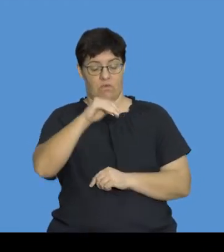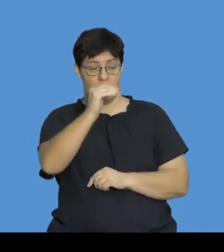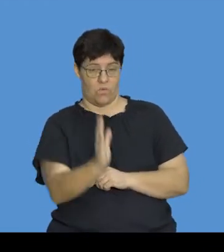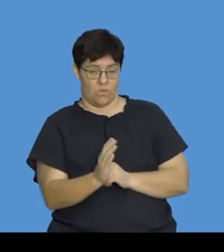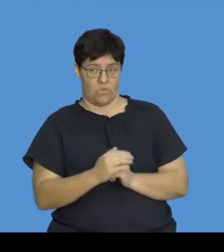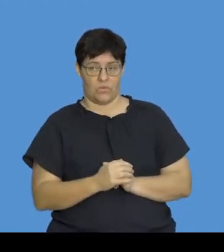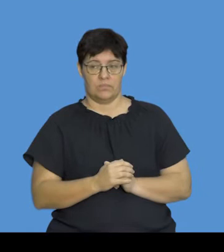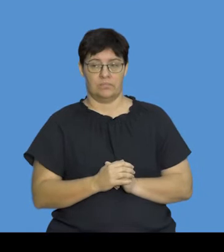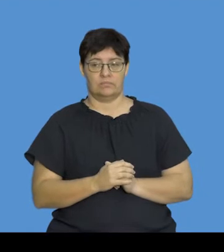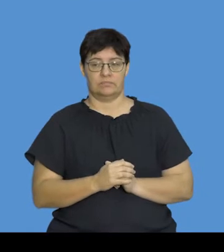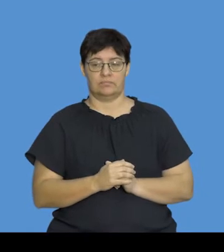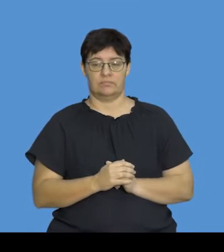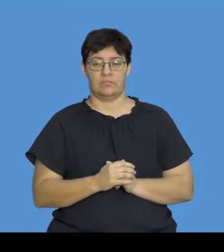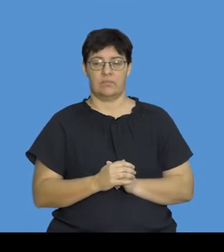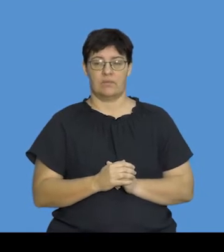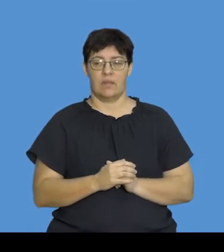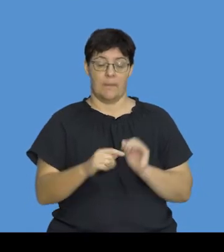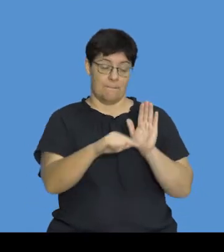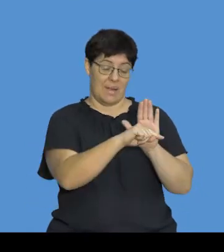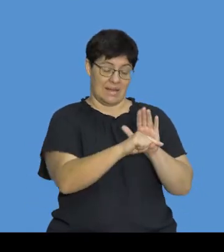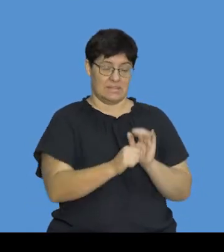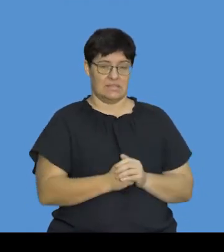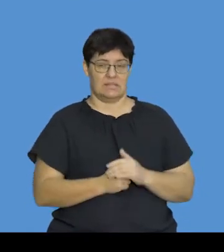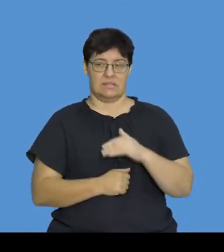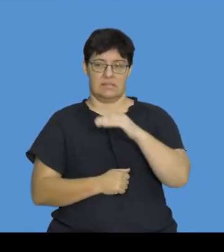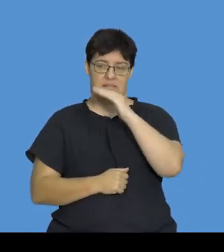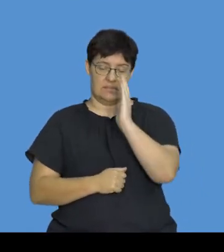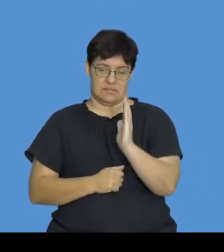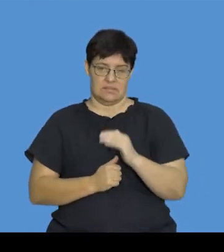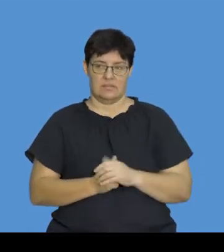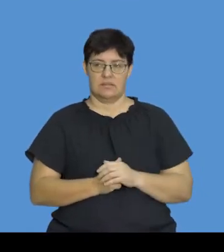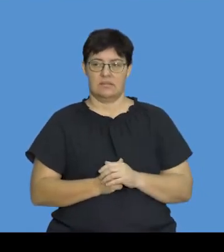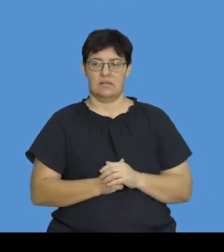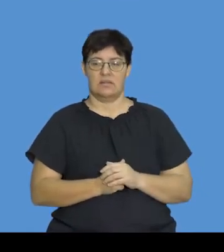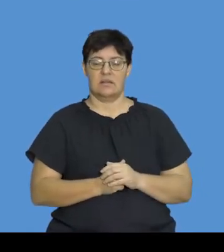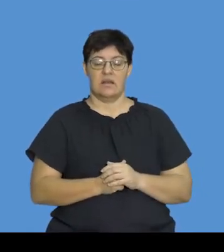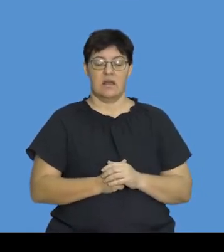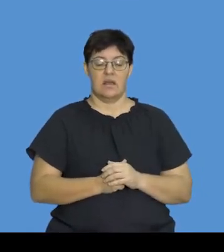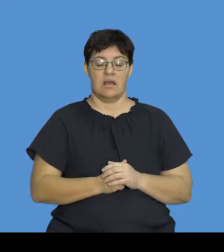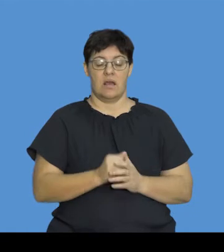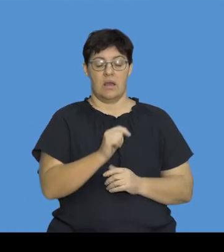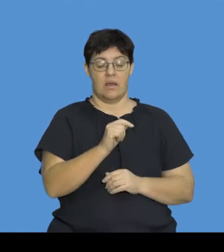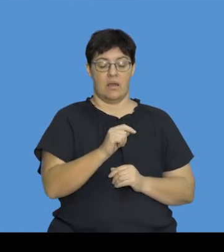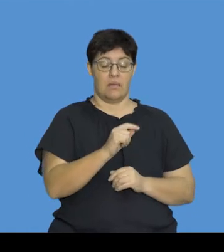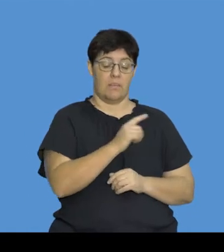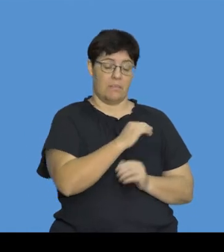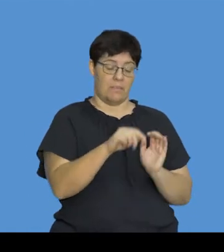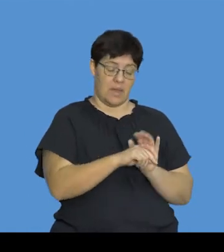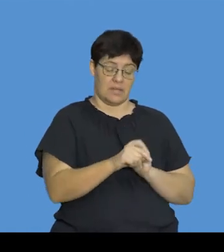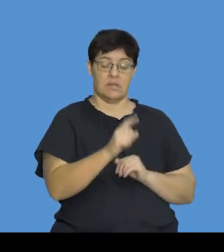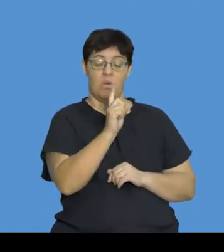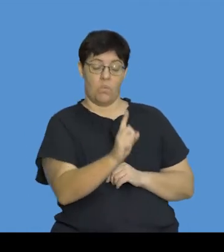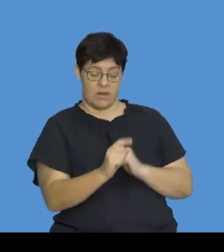plus 4. And then minus, remember I said we maintain each sign that we have,